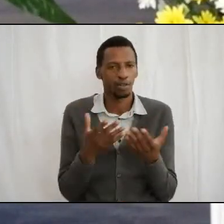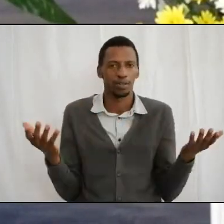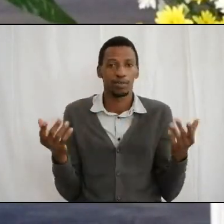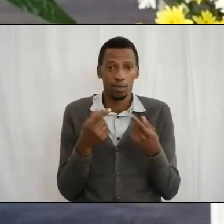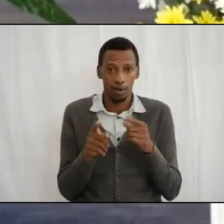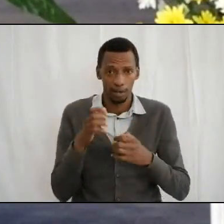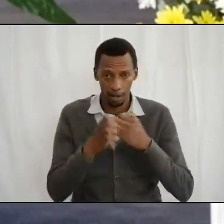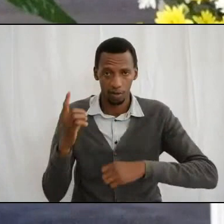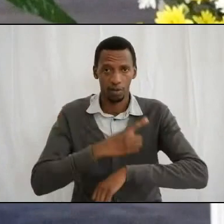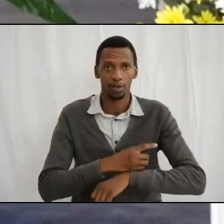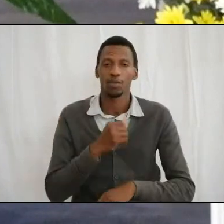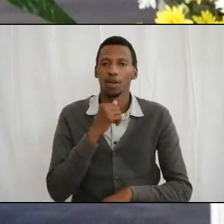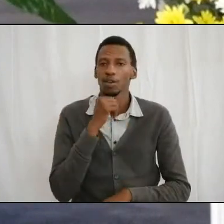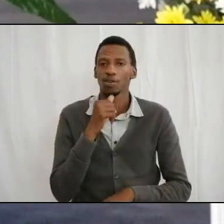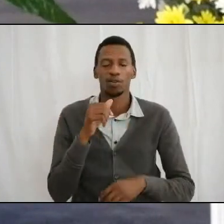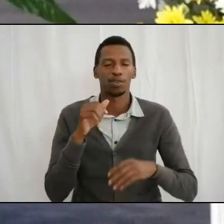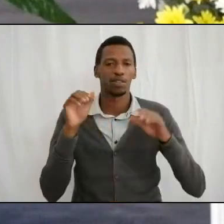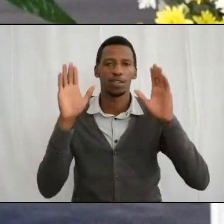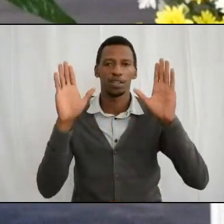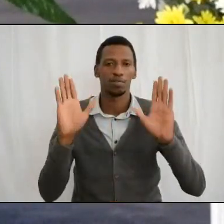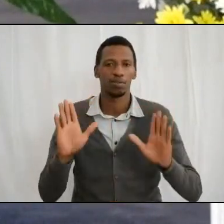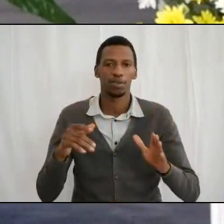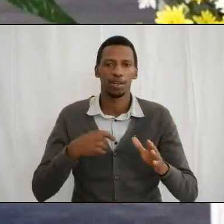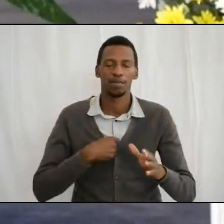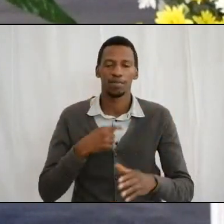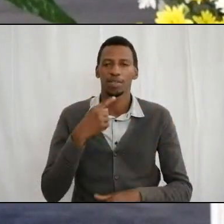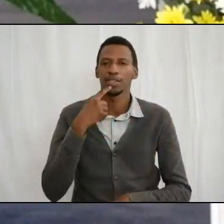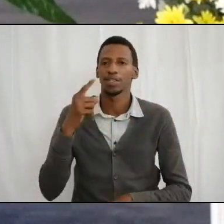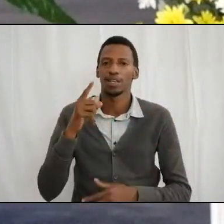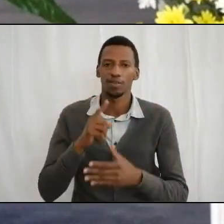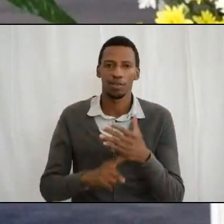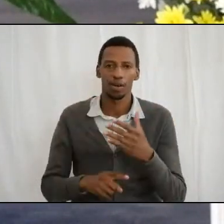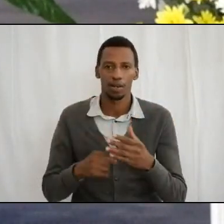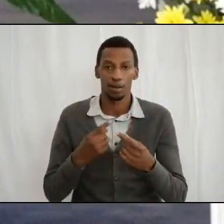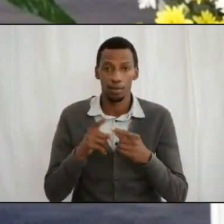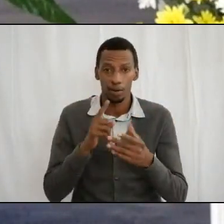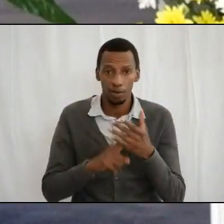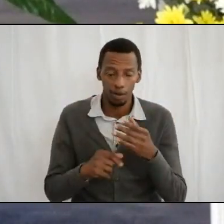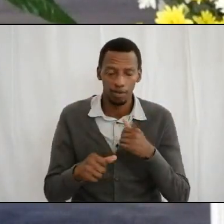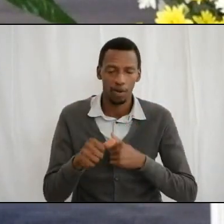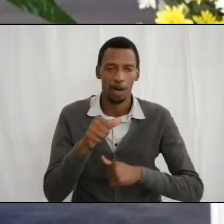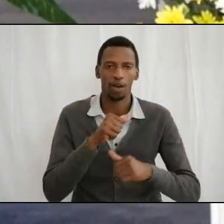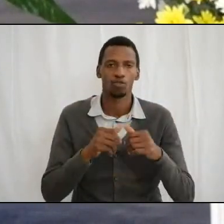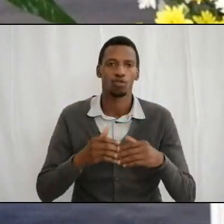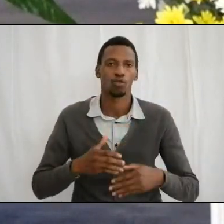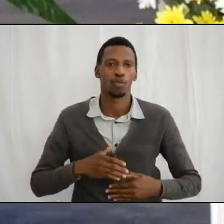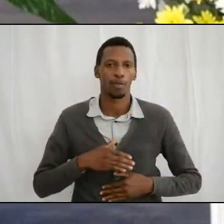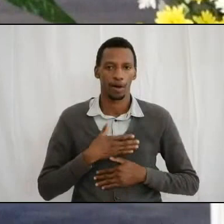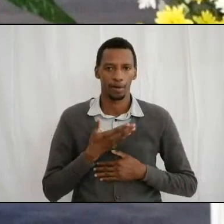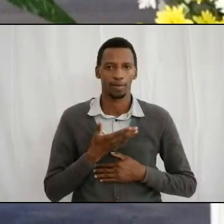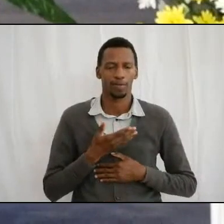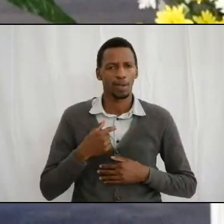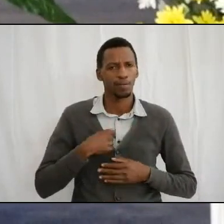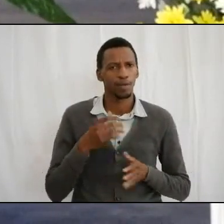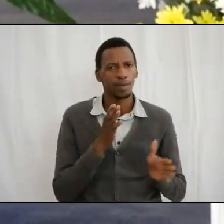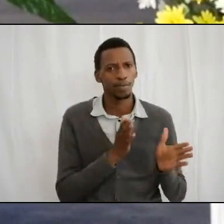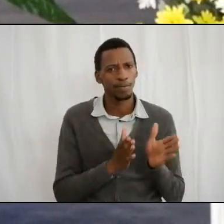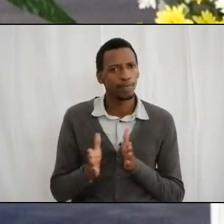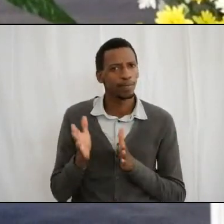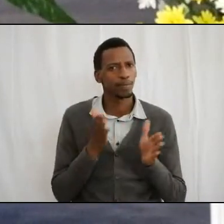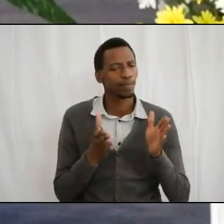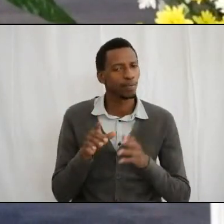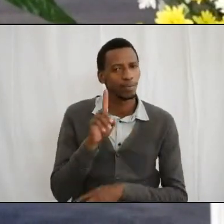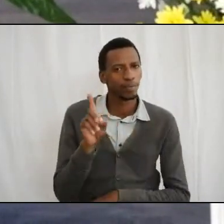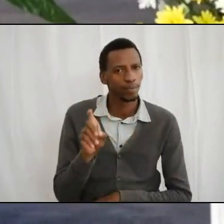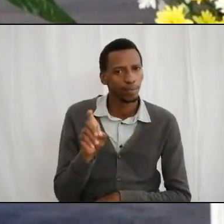day, it is not so much what I say, it's what I do. Am I actually preparing? Am